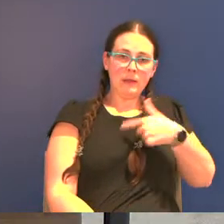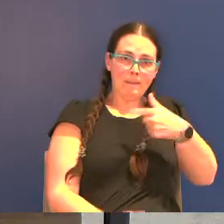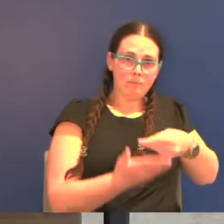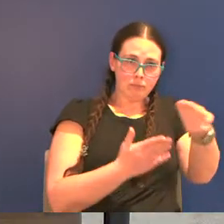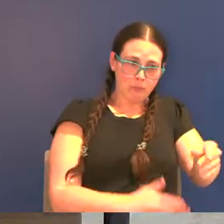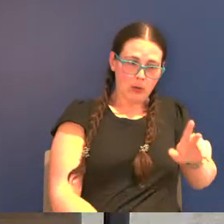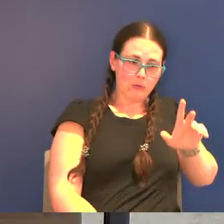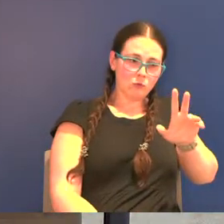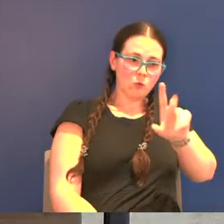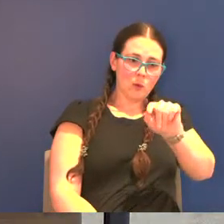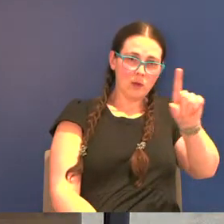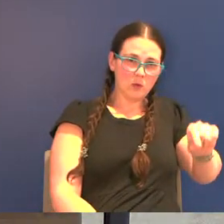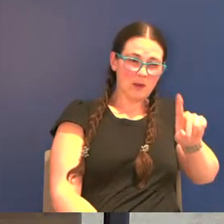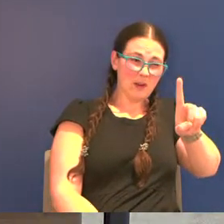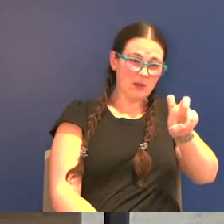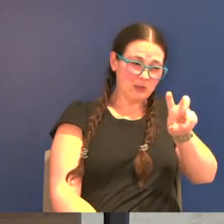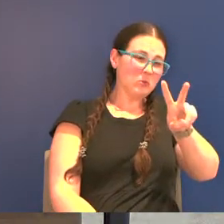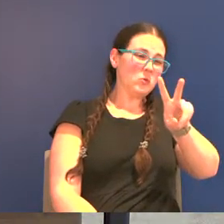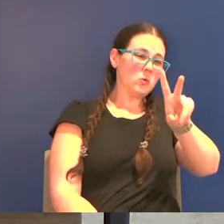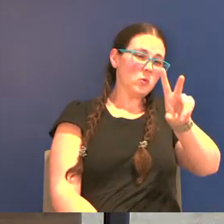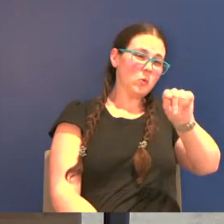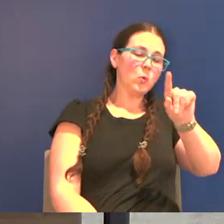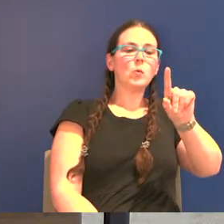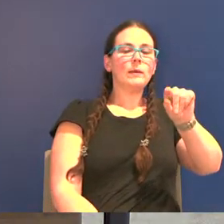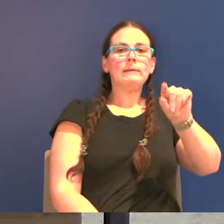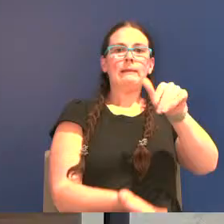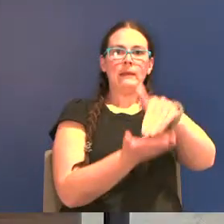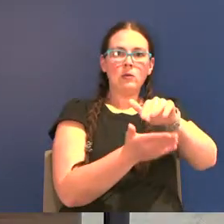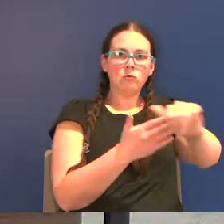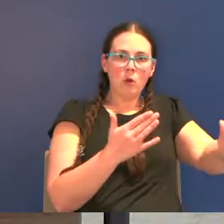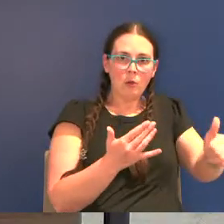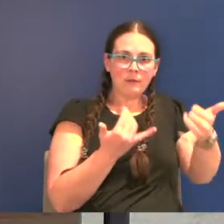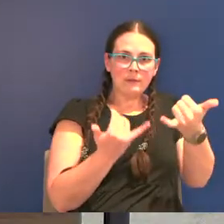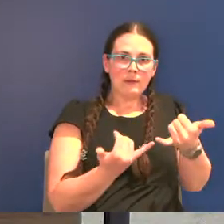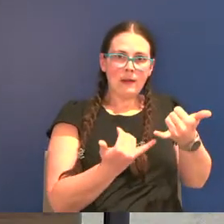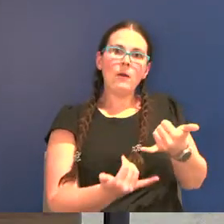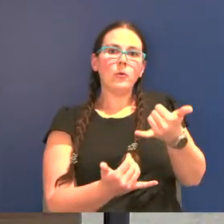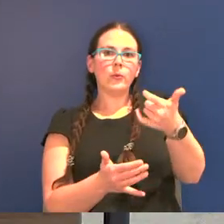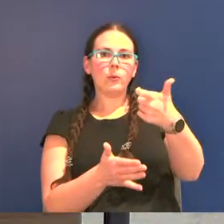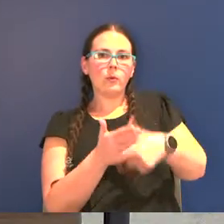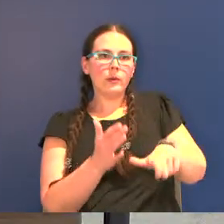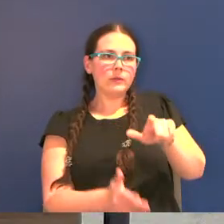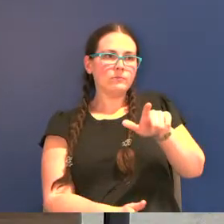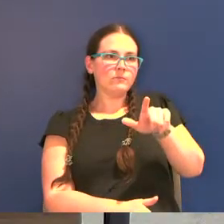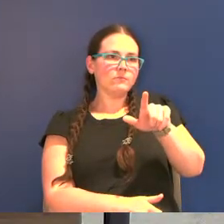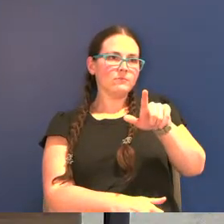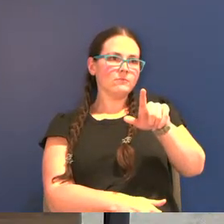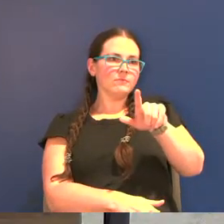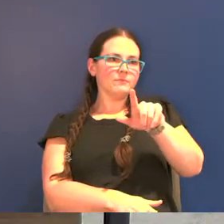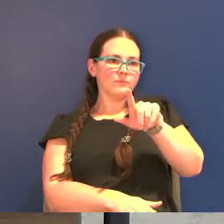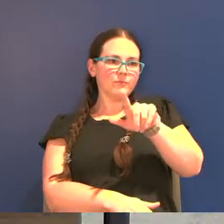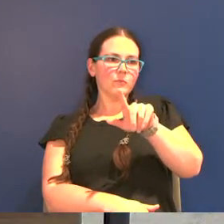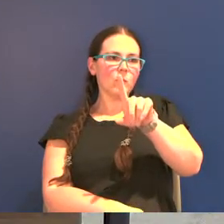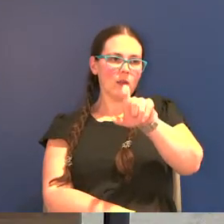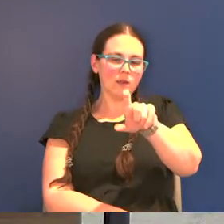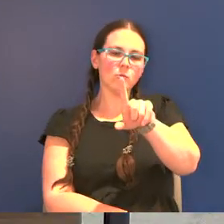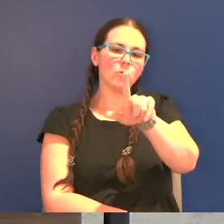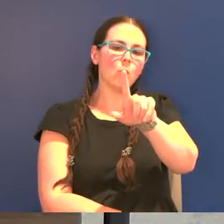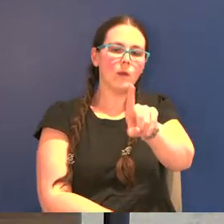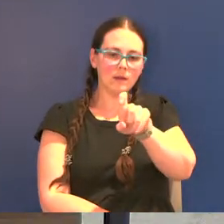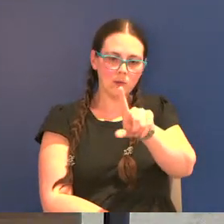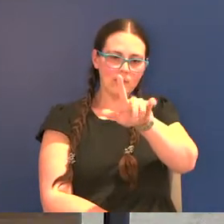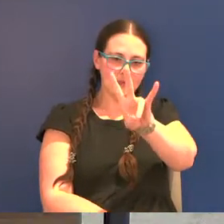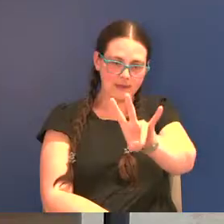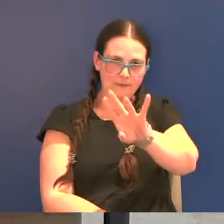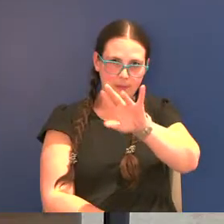for $123,000 is $187,000 today. That is 35% increase just in those vehicles.